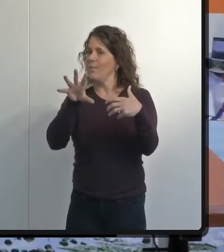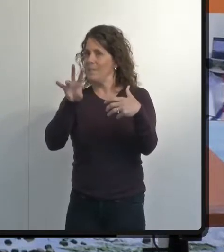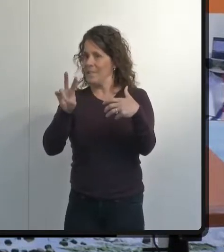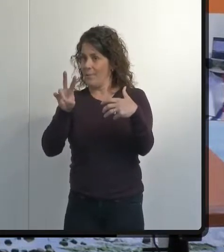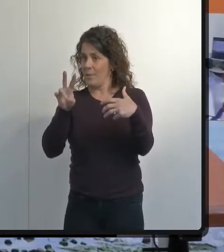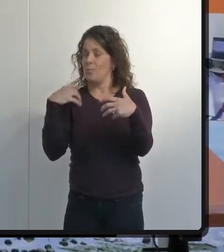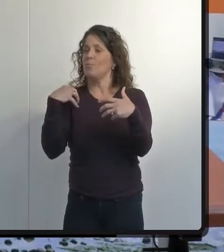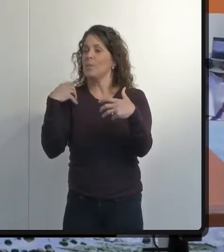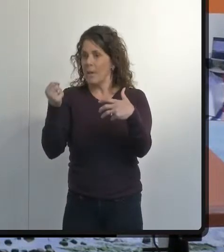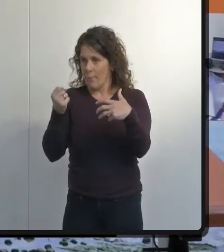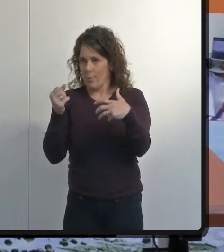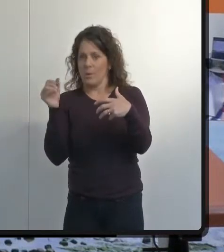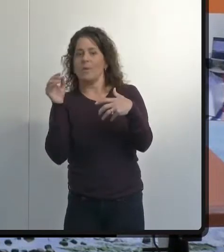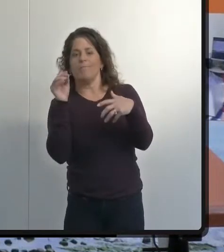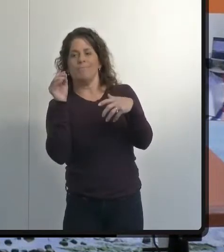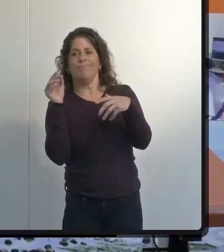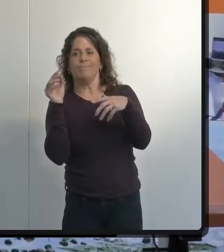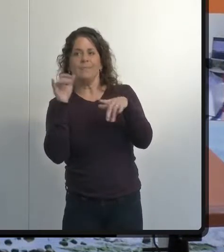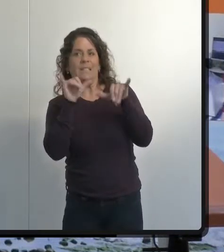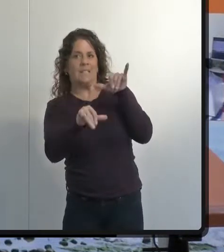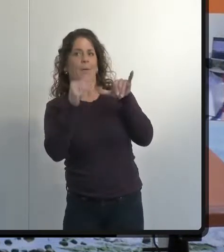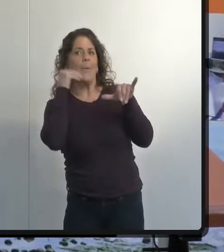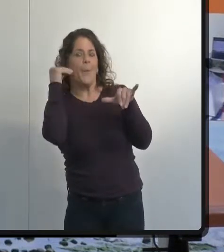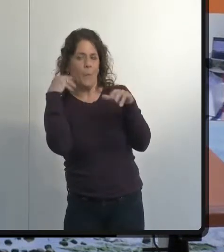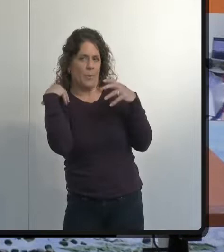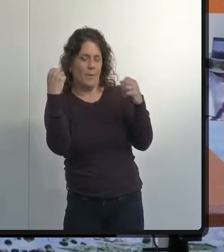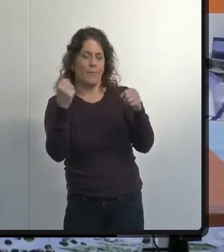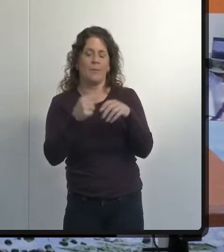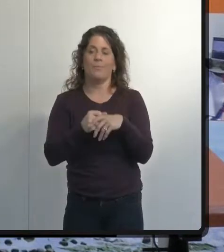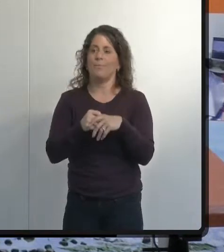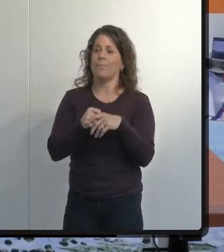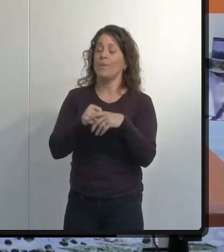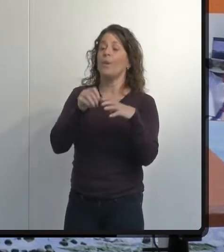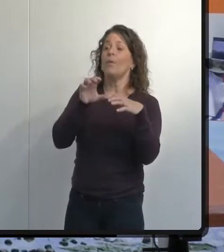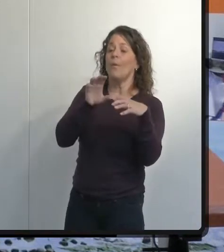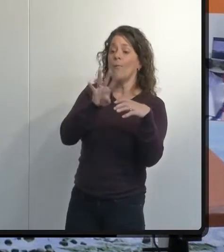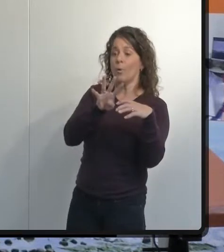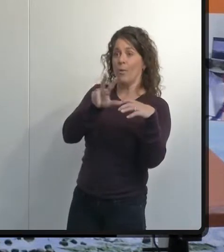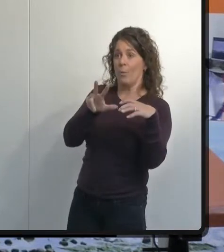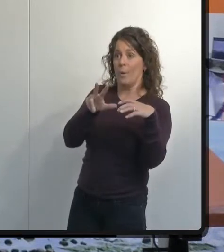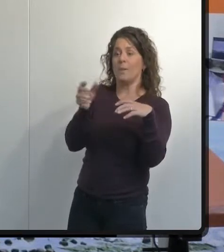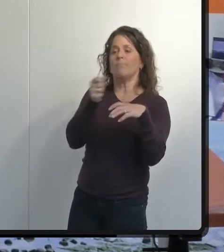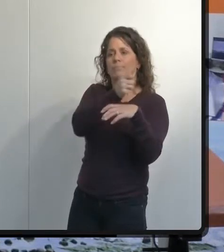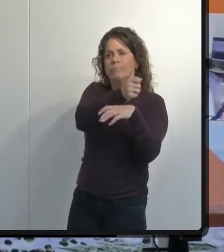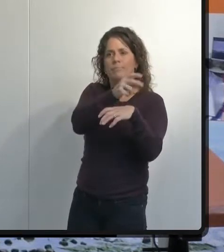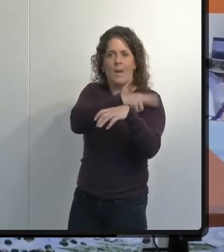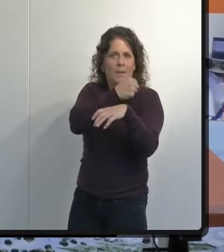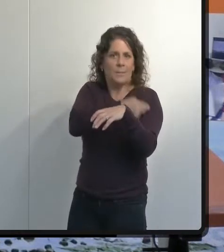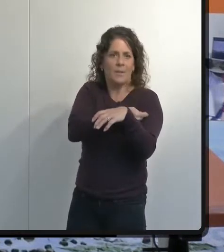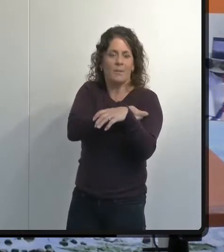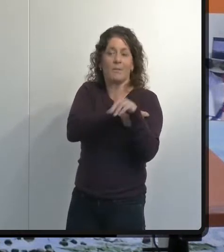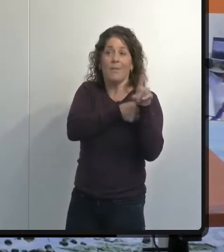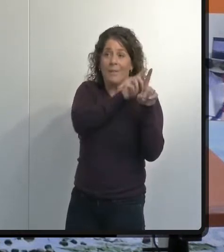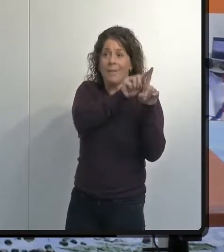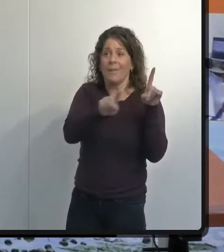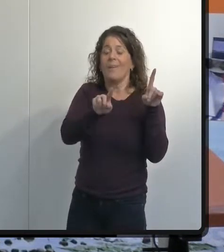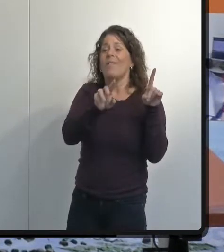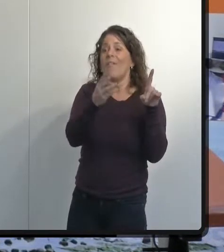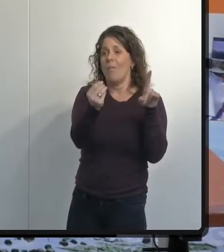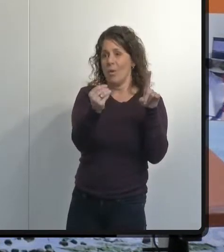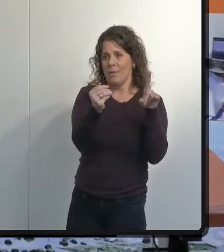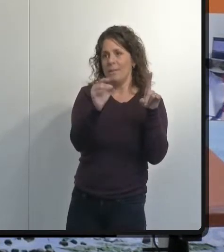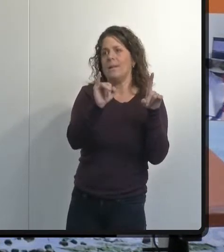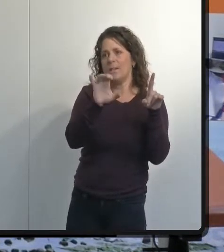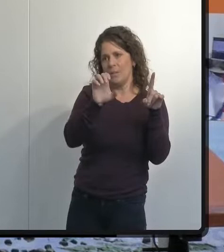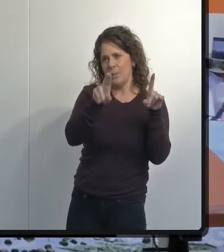157 are recovering at home, 43 are hospitalized, and of that number, 14 are in the ICU.